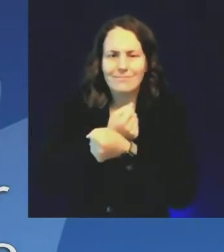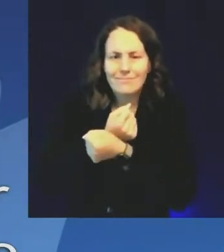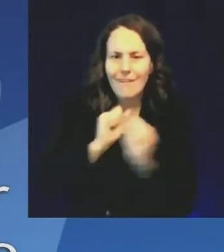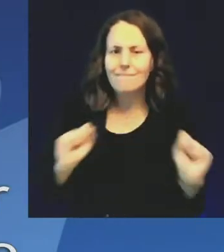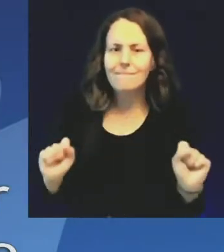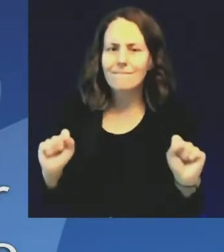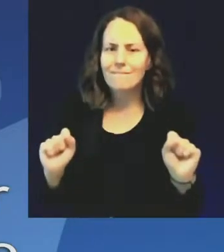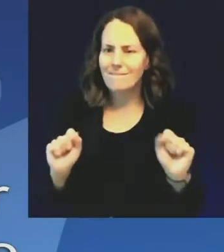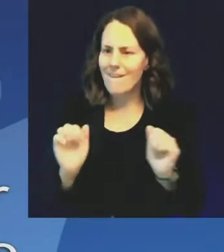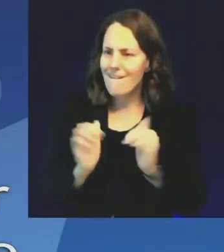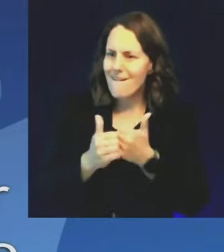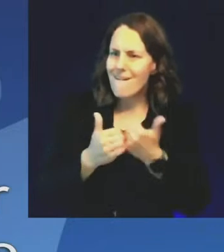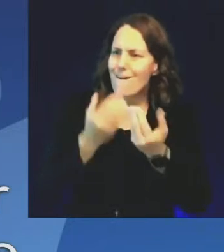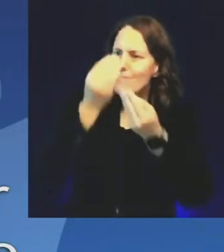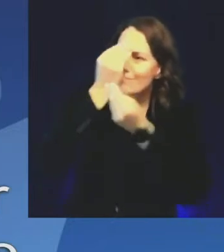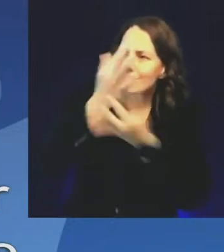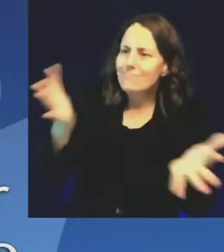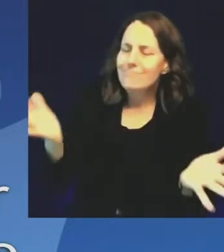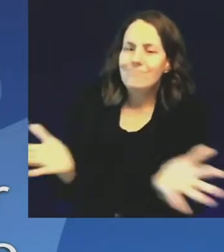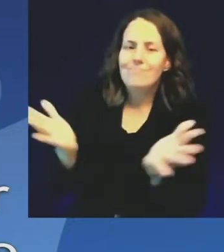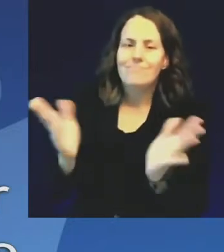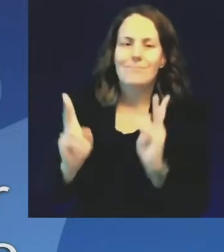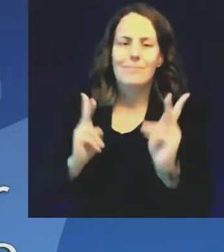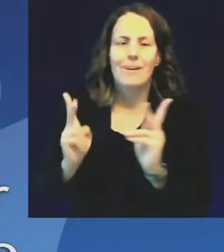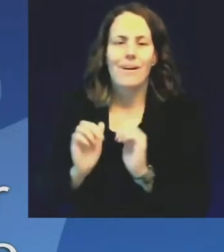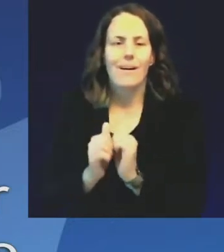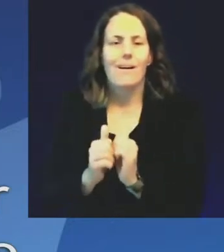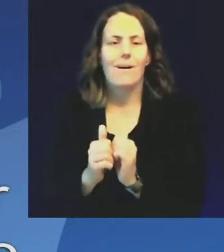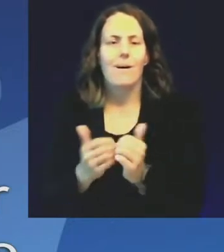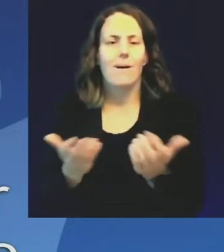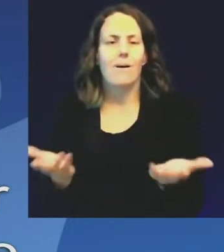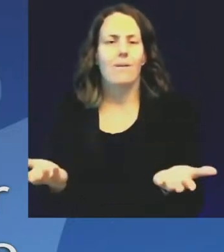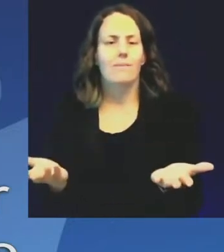5,000 doses, 5 to 10,000 a day, how do you tell